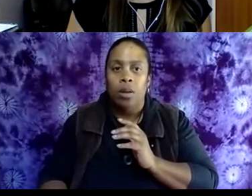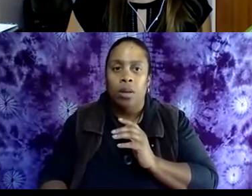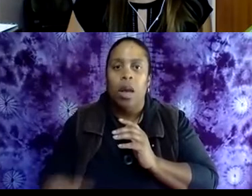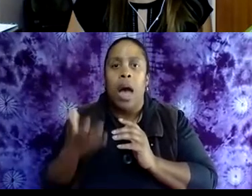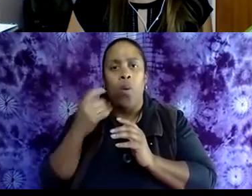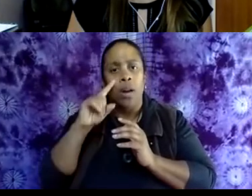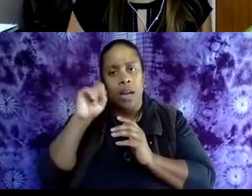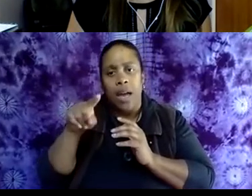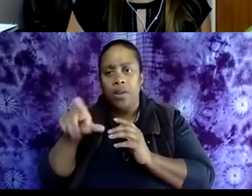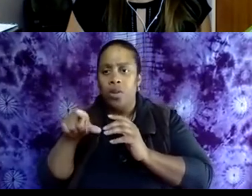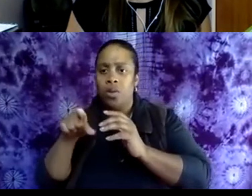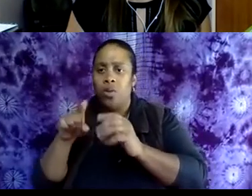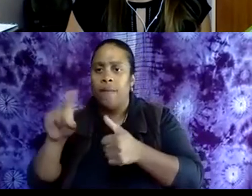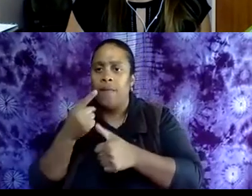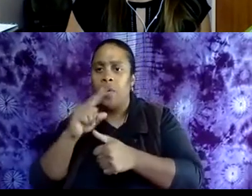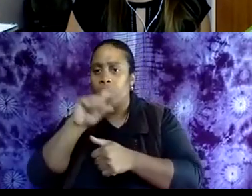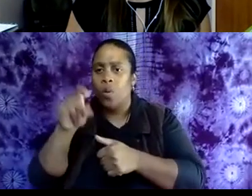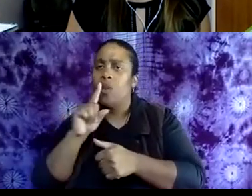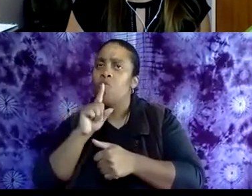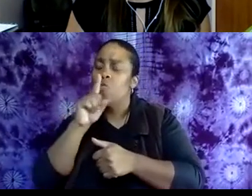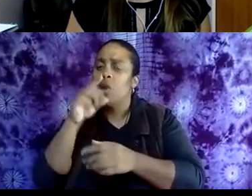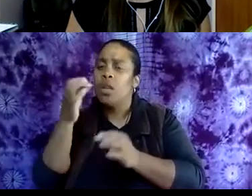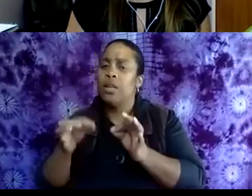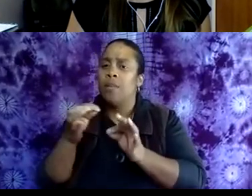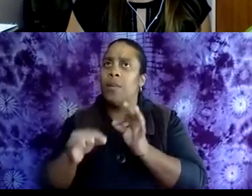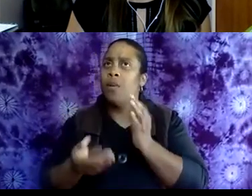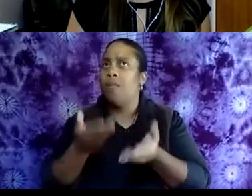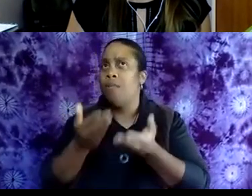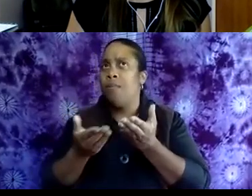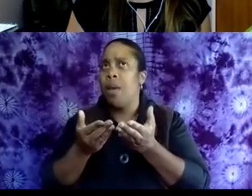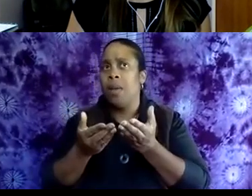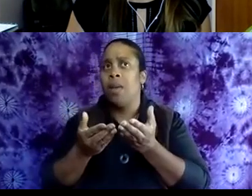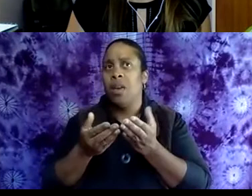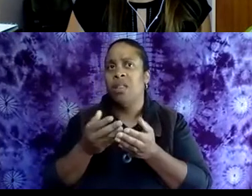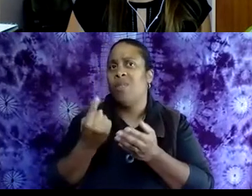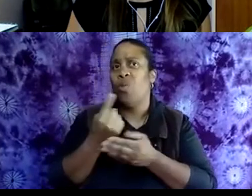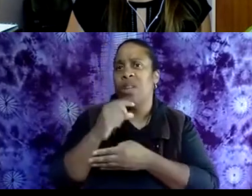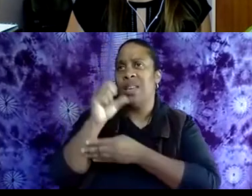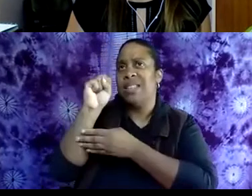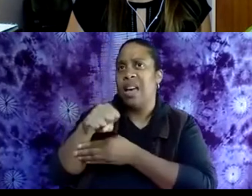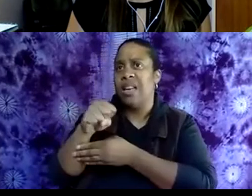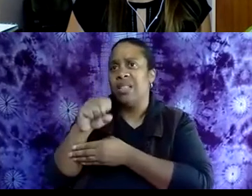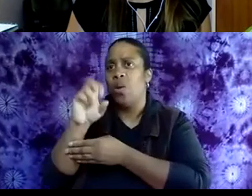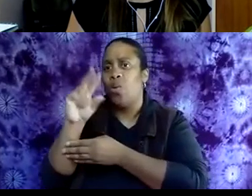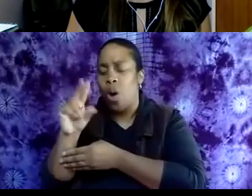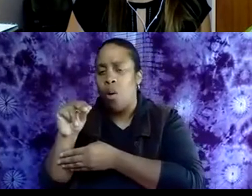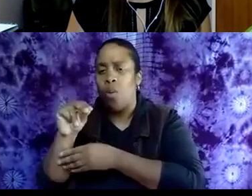very simple question, and it may only require a yes or no.